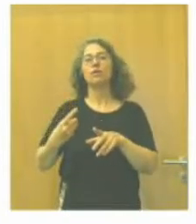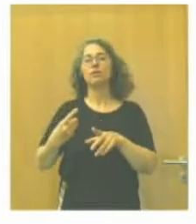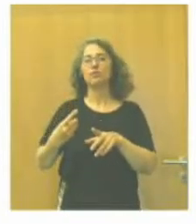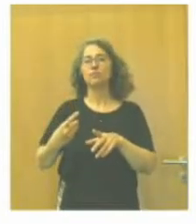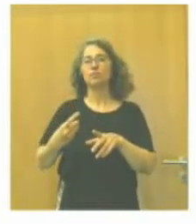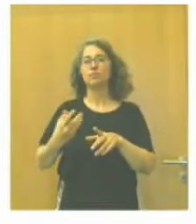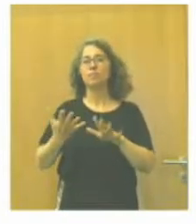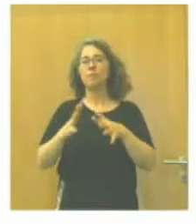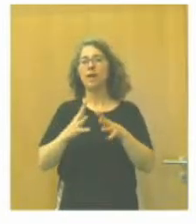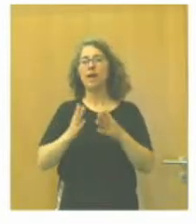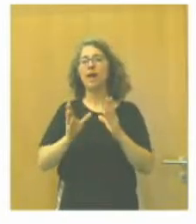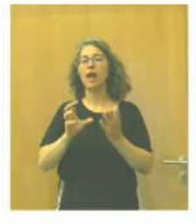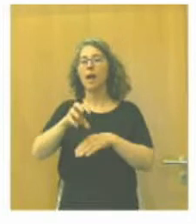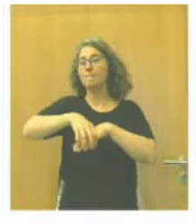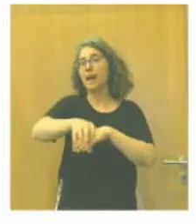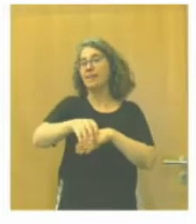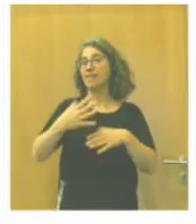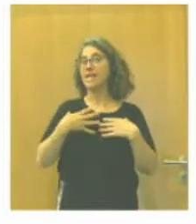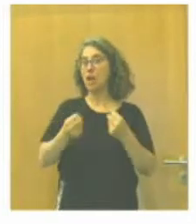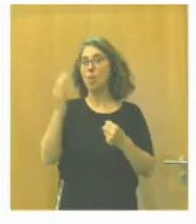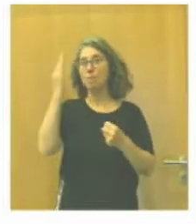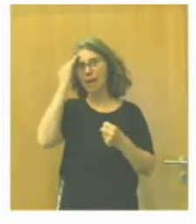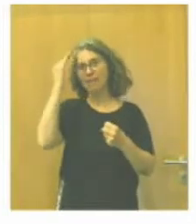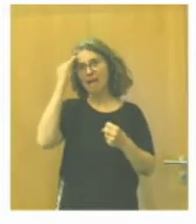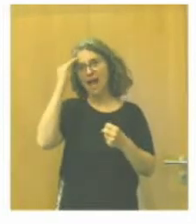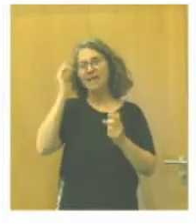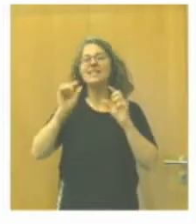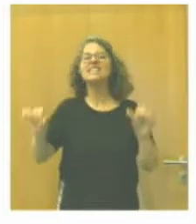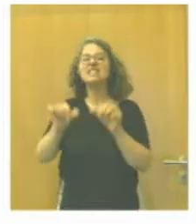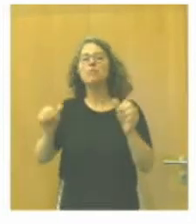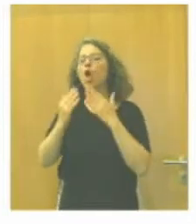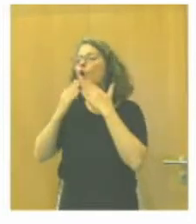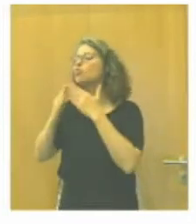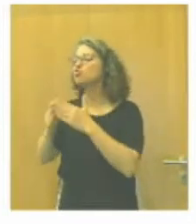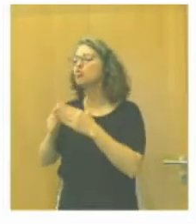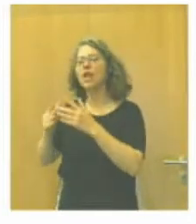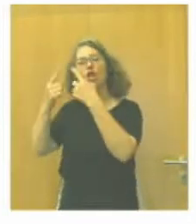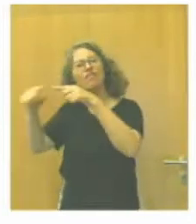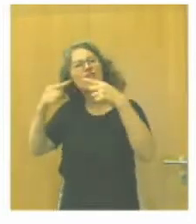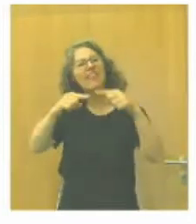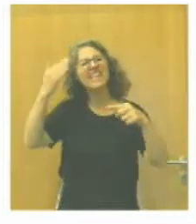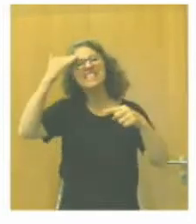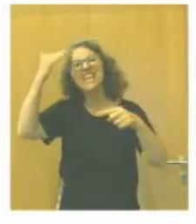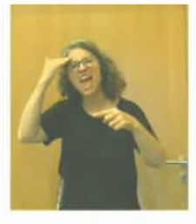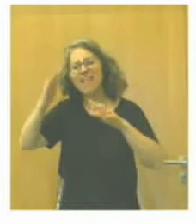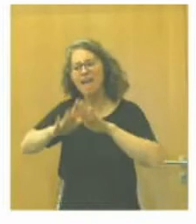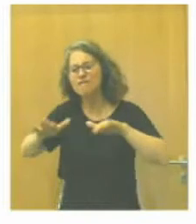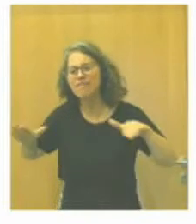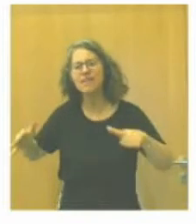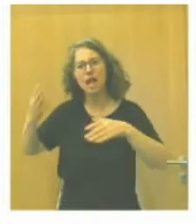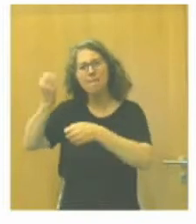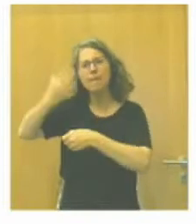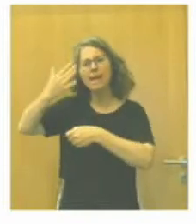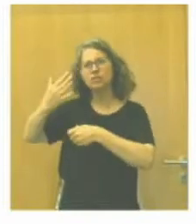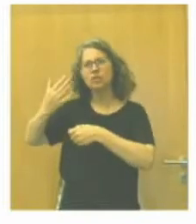on the paper, and we also consulted with a number of child psychiatrists and other global mental health experts. So my